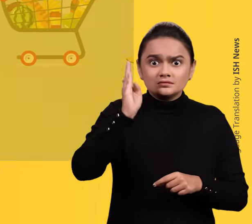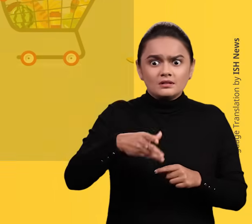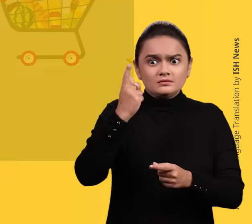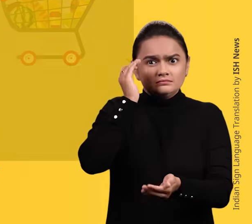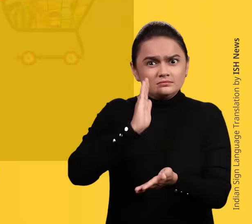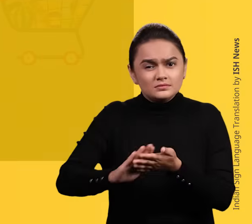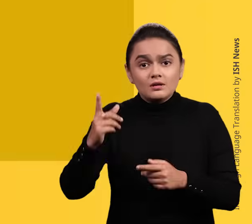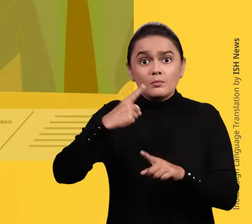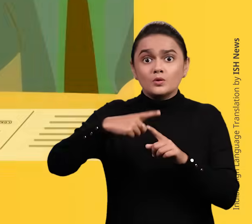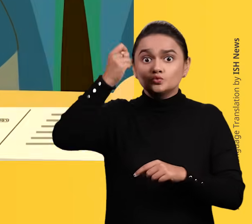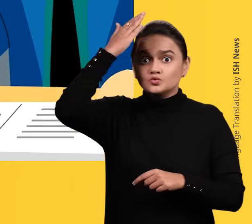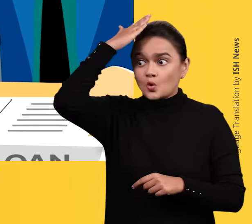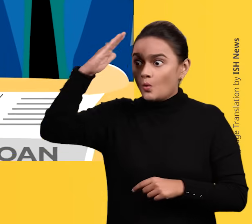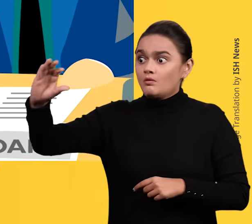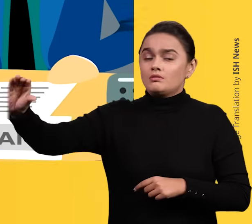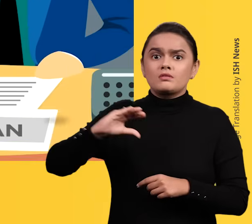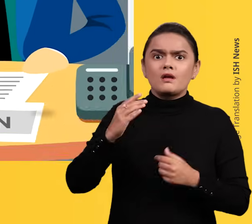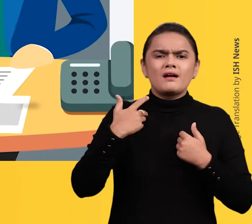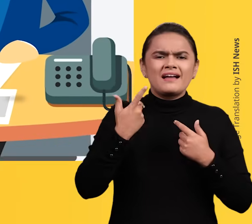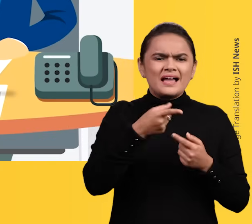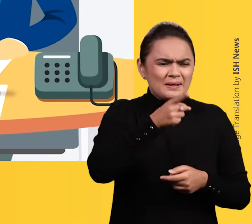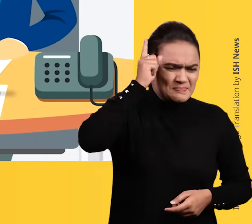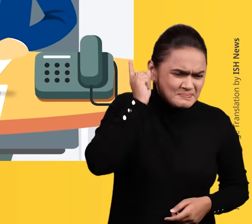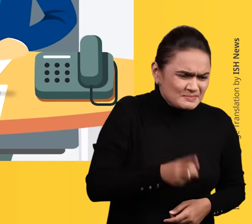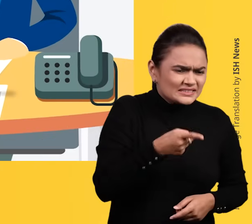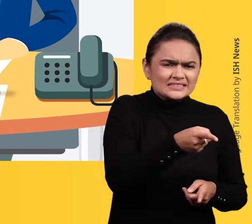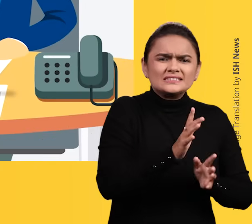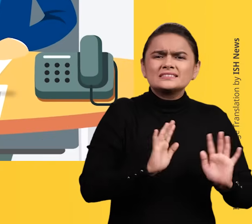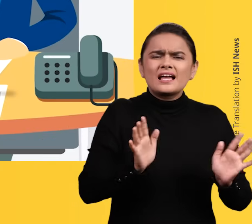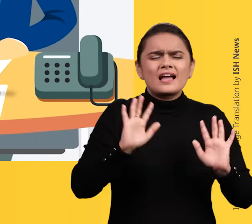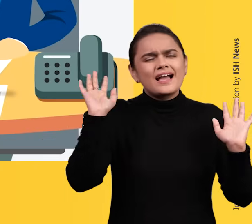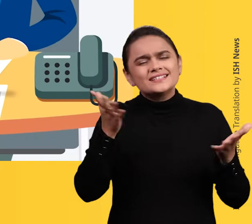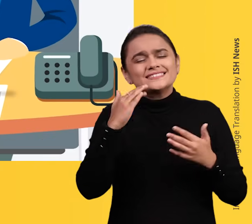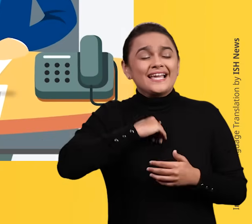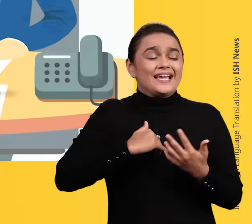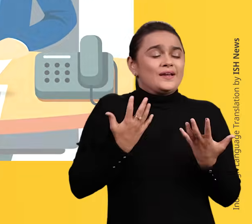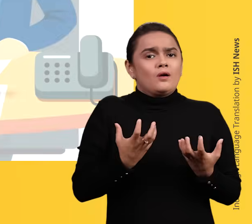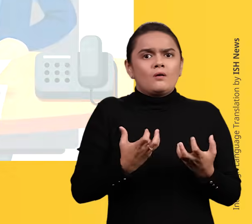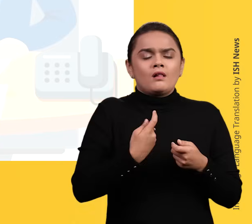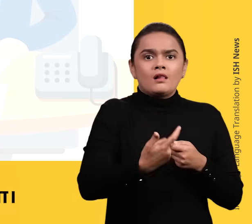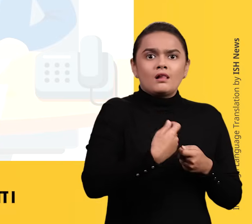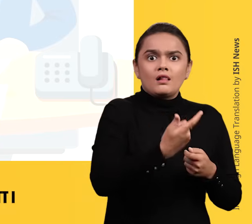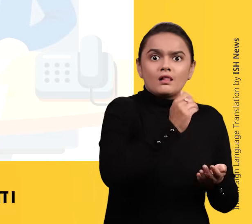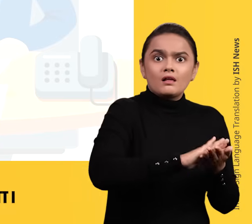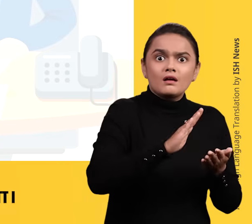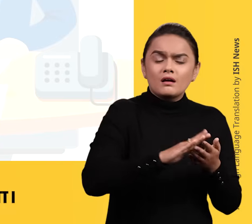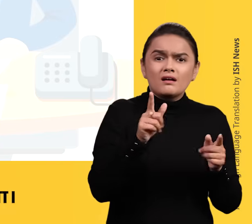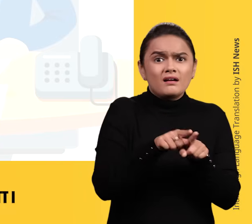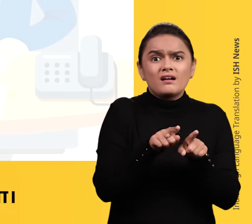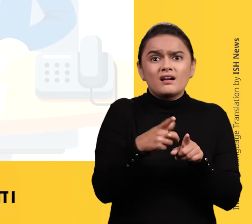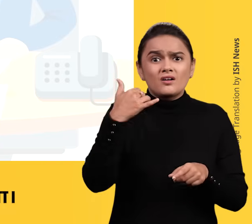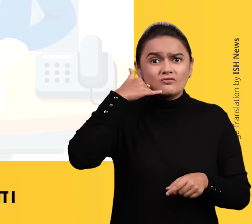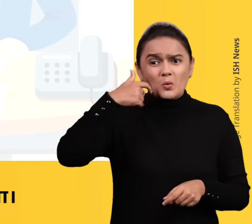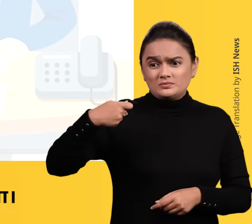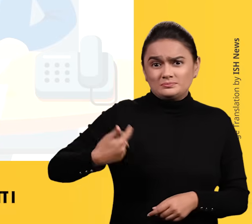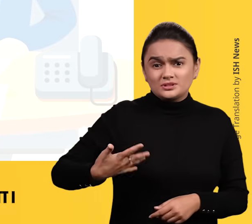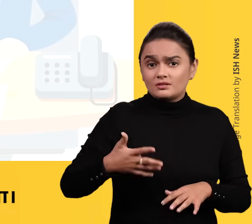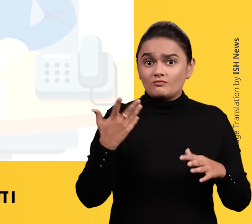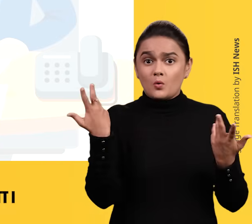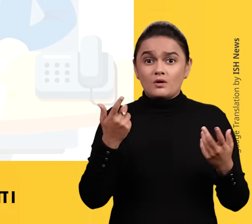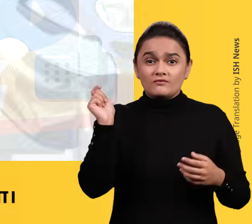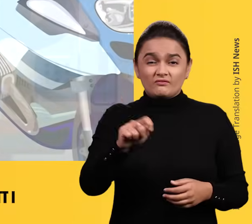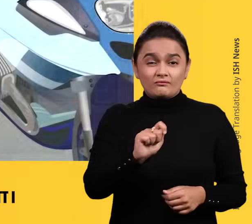on credit cards and takes loans to fund his unnecessary expenses, like buying the most expensive